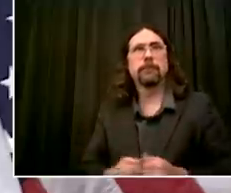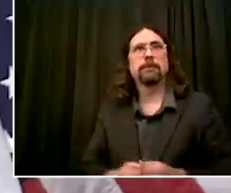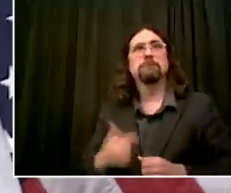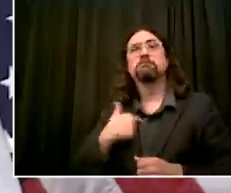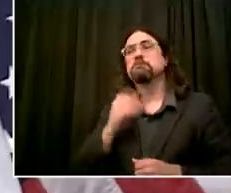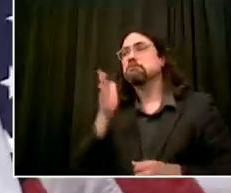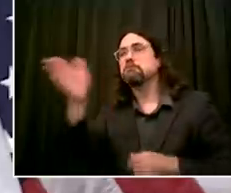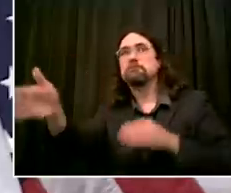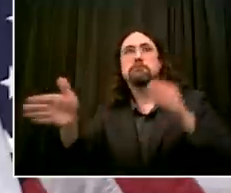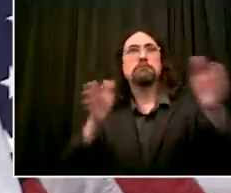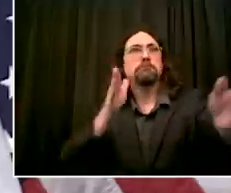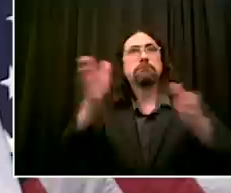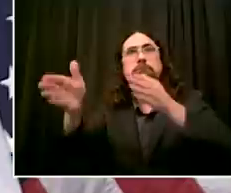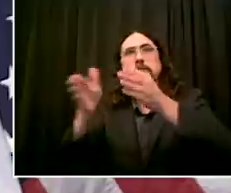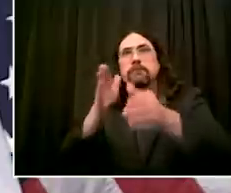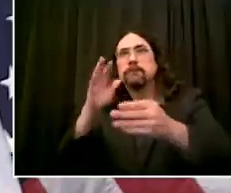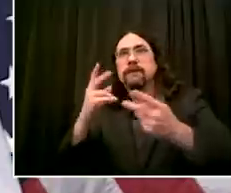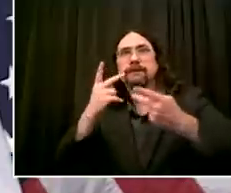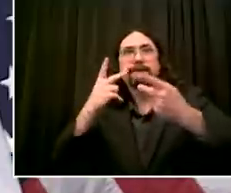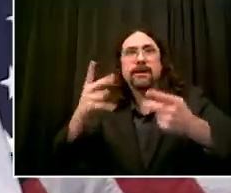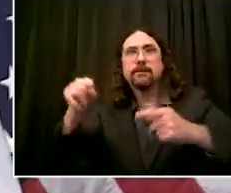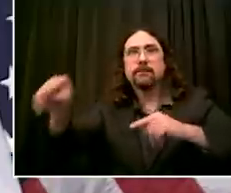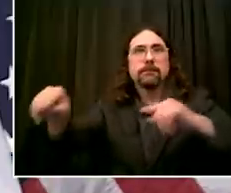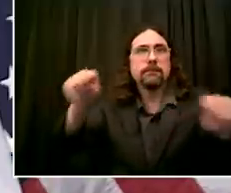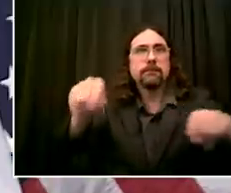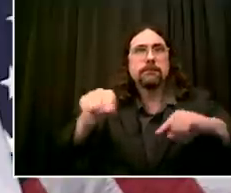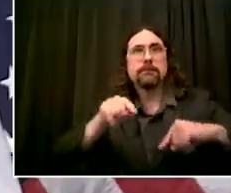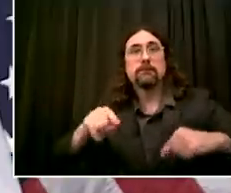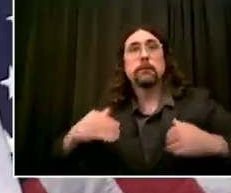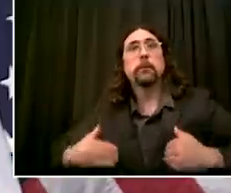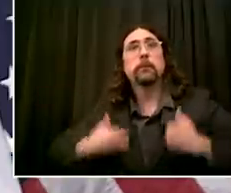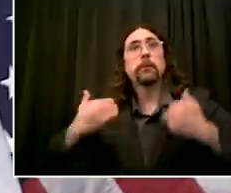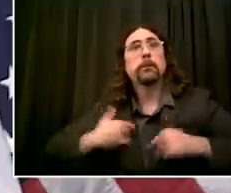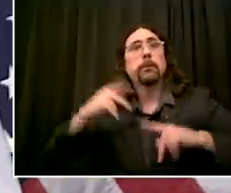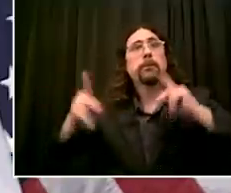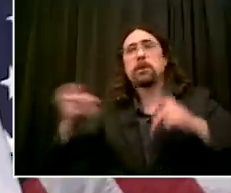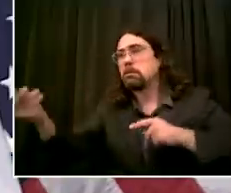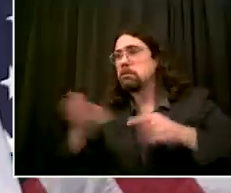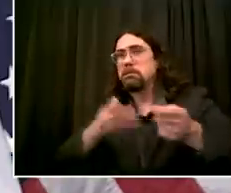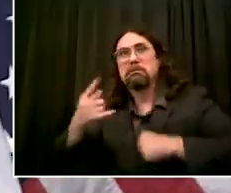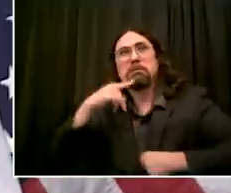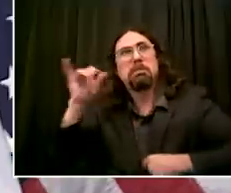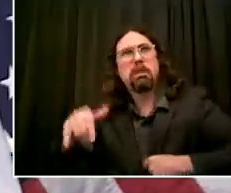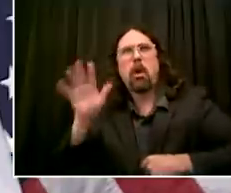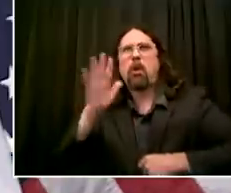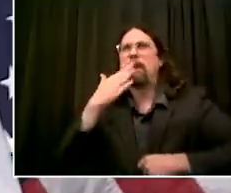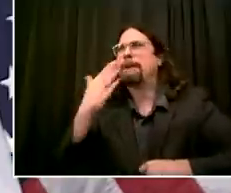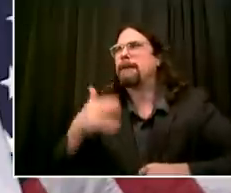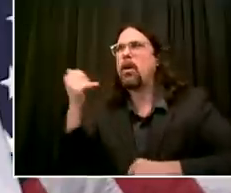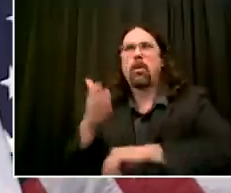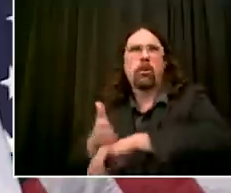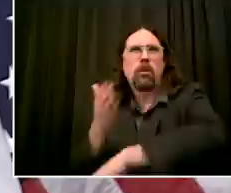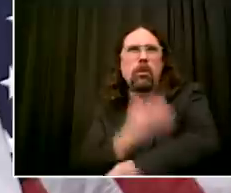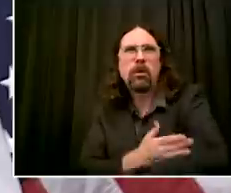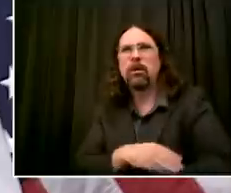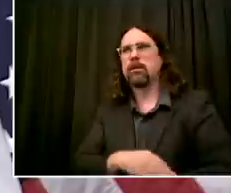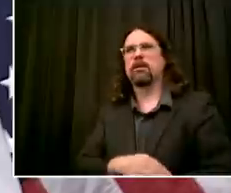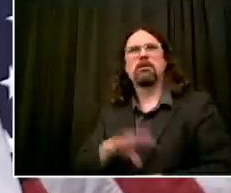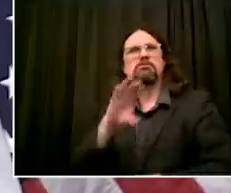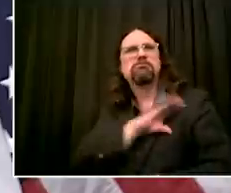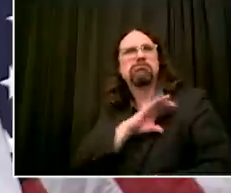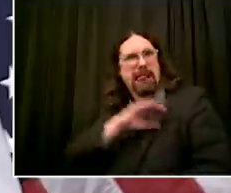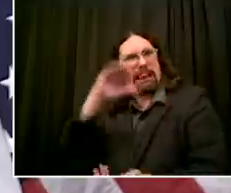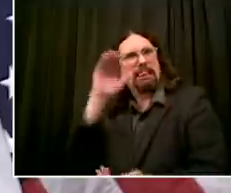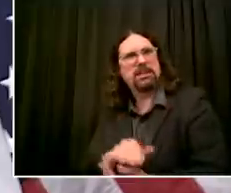stopped all the time and frisked all the time. I've had people talk to me about the fact they can see that there's many fewer arrests, that arrest is not